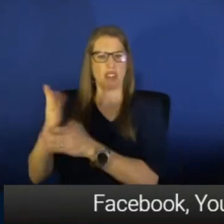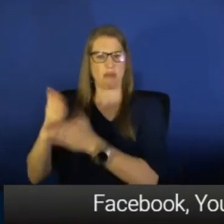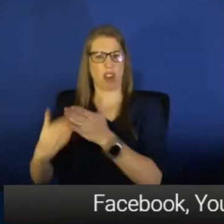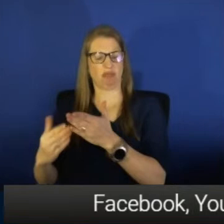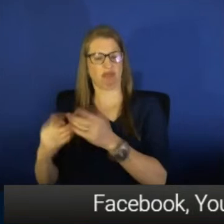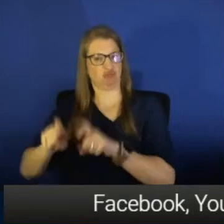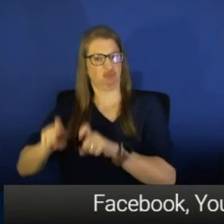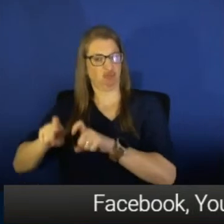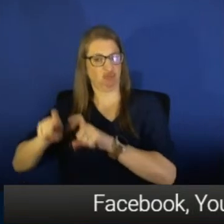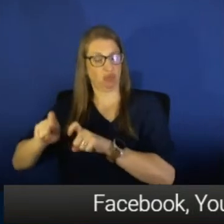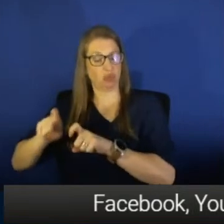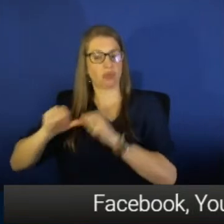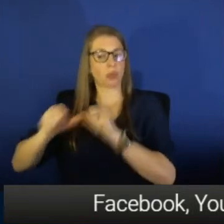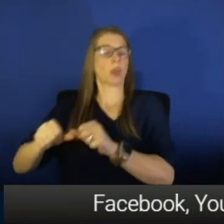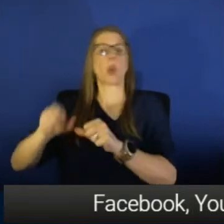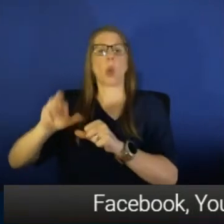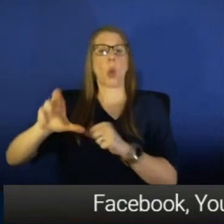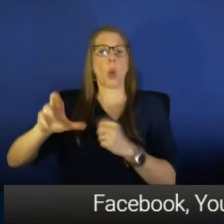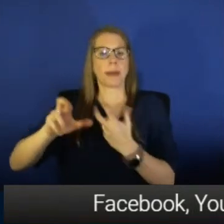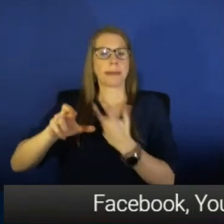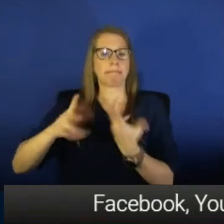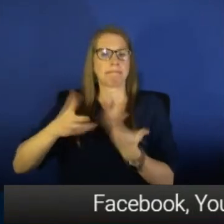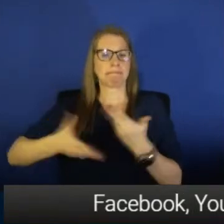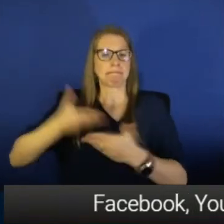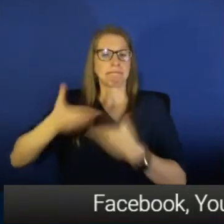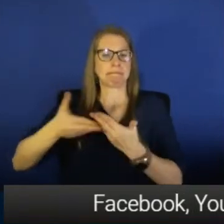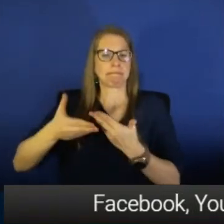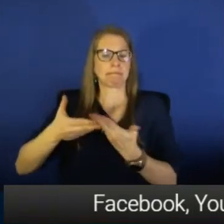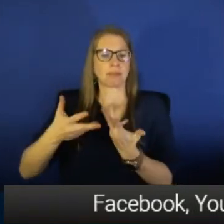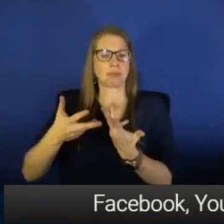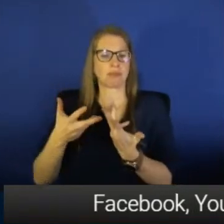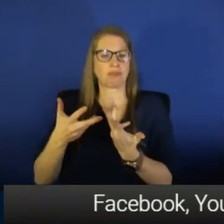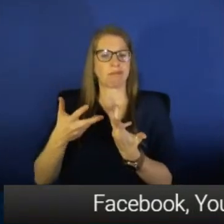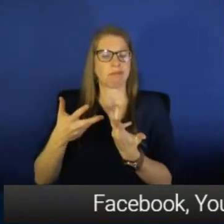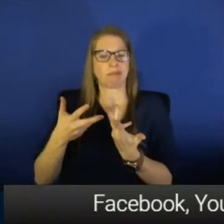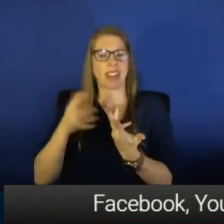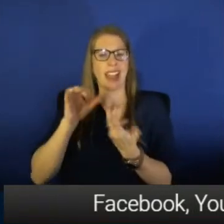tested? Was it just playing it safe? How did that all come into play?